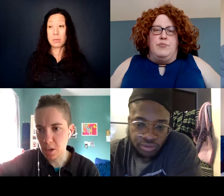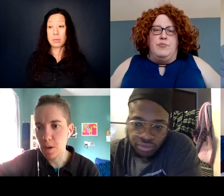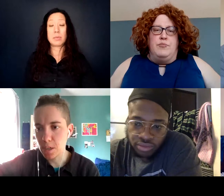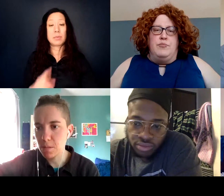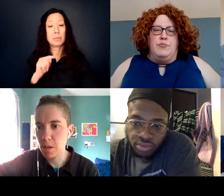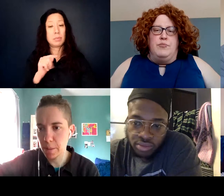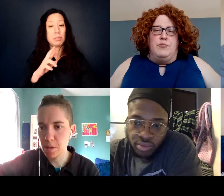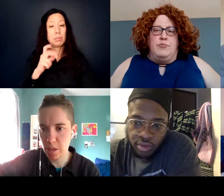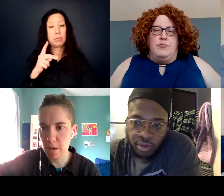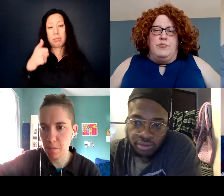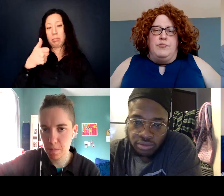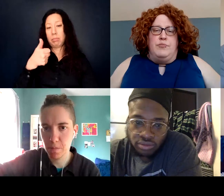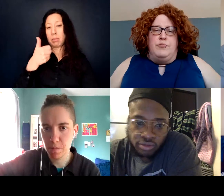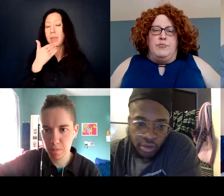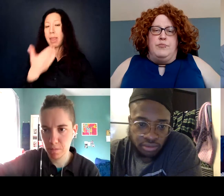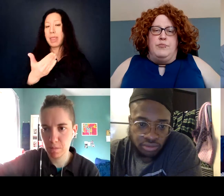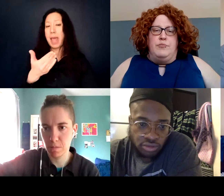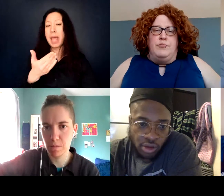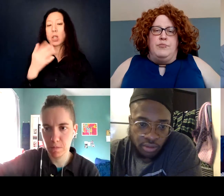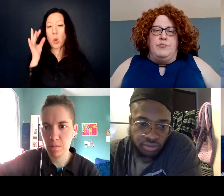This is track. Thank you, Hunter. Absolutely.